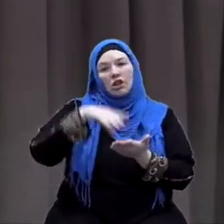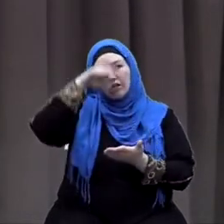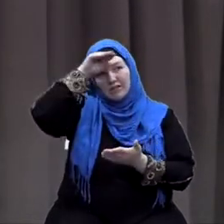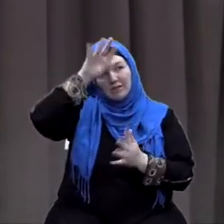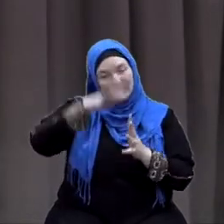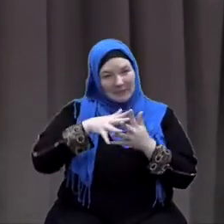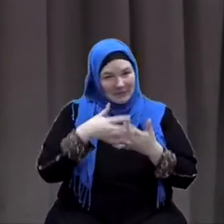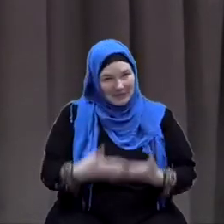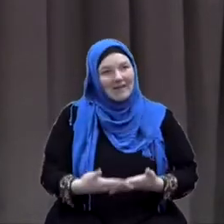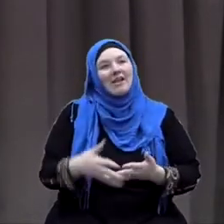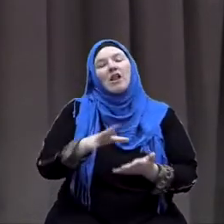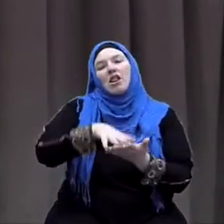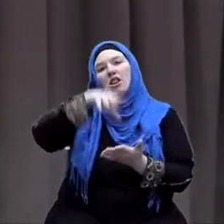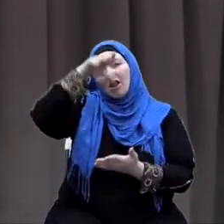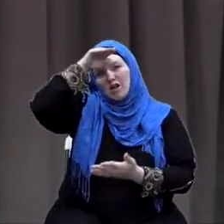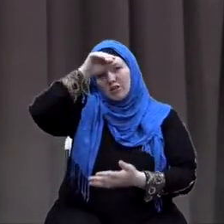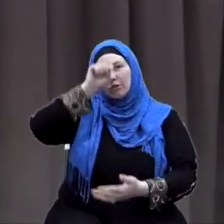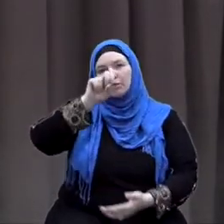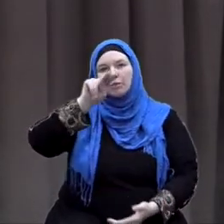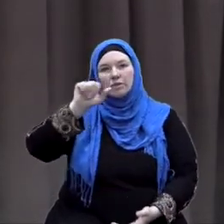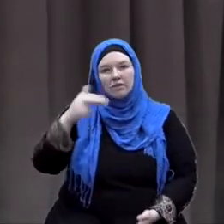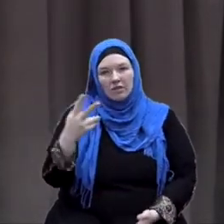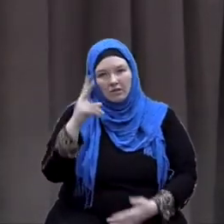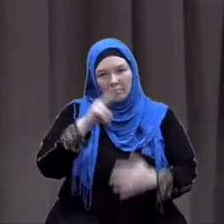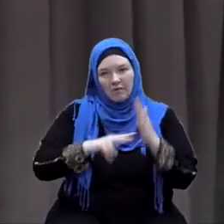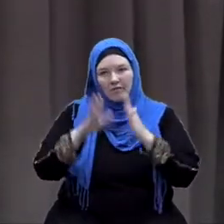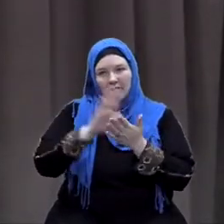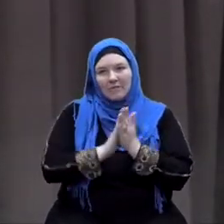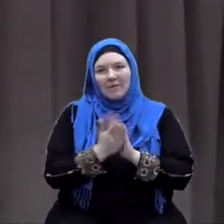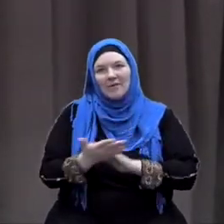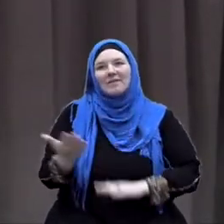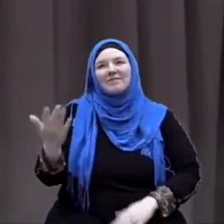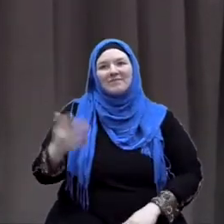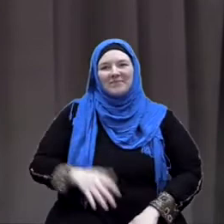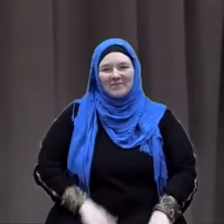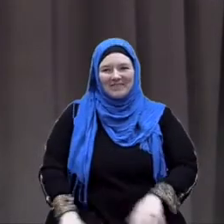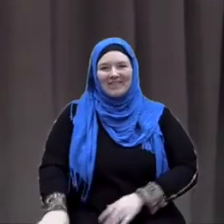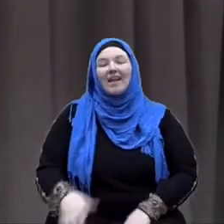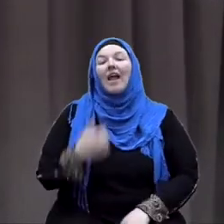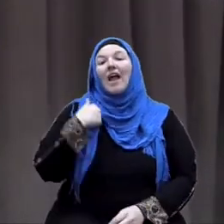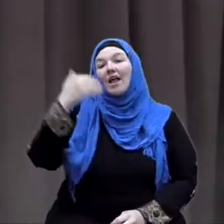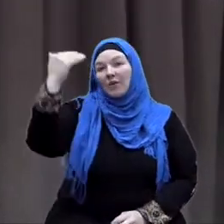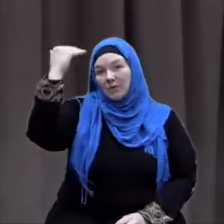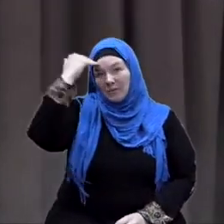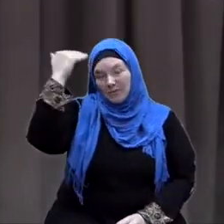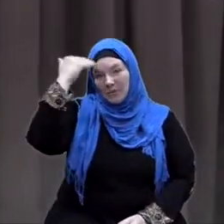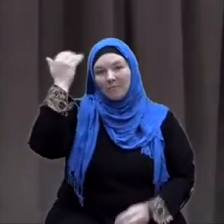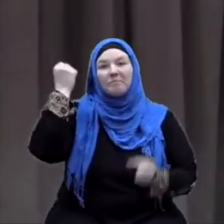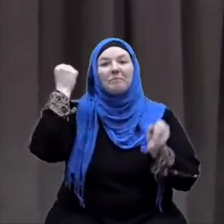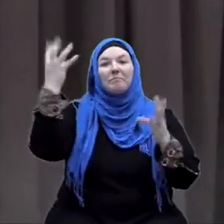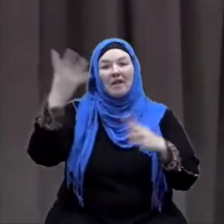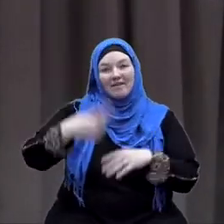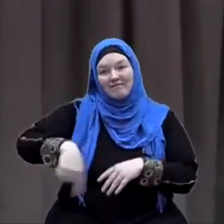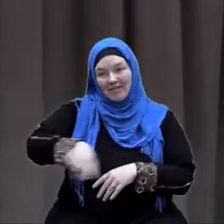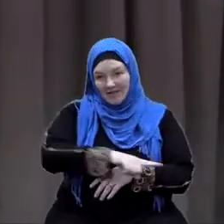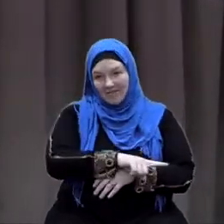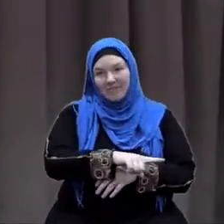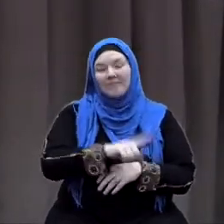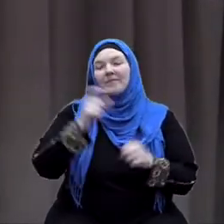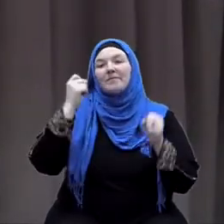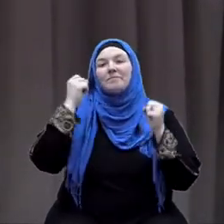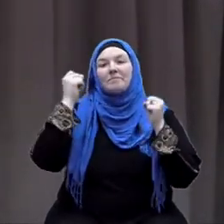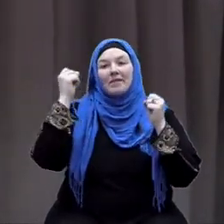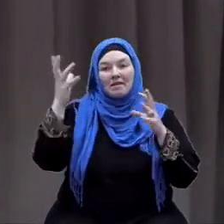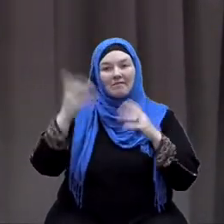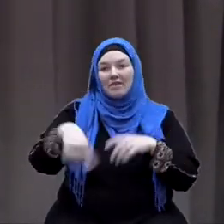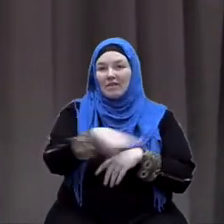Quran, learning the Sunnah of the Prophet sallallahu alaihi wasallam. I know that many of them, the vast majority